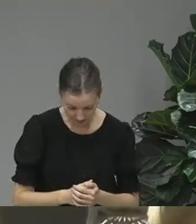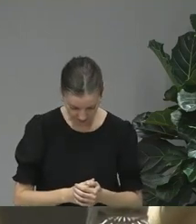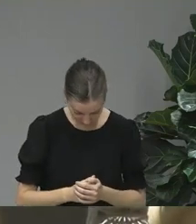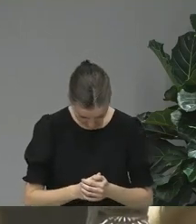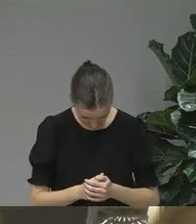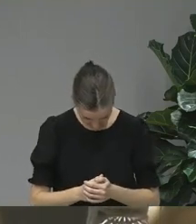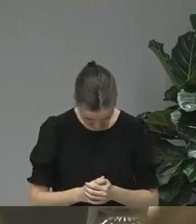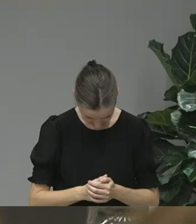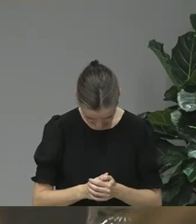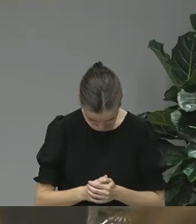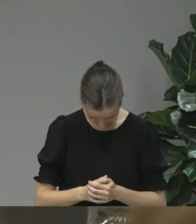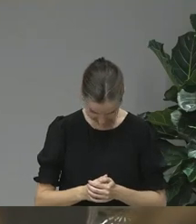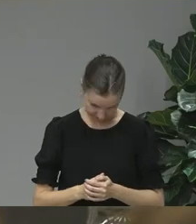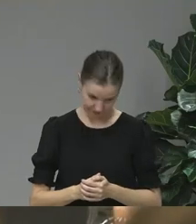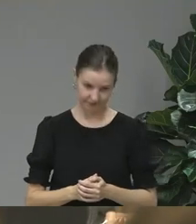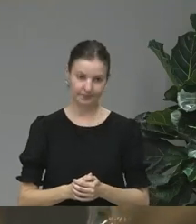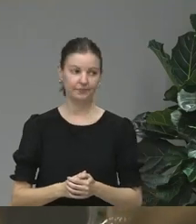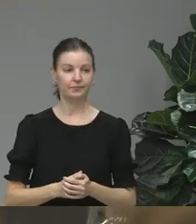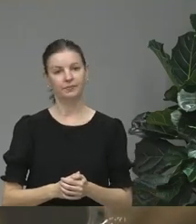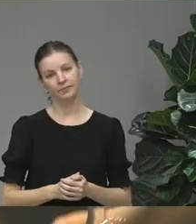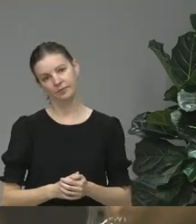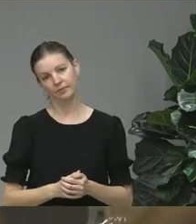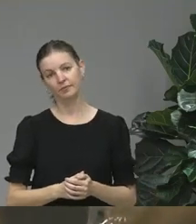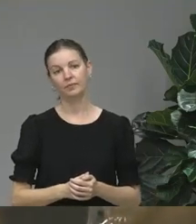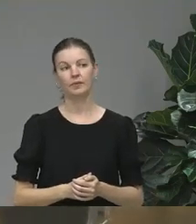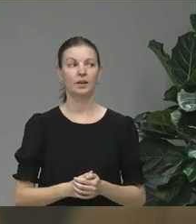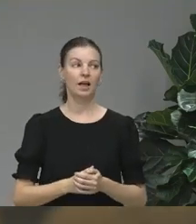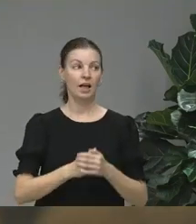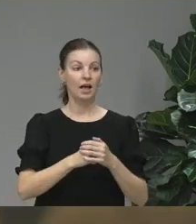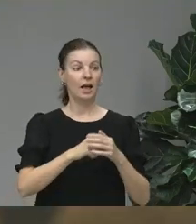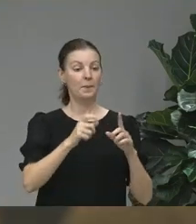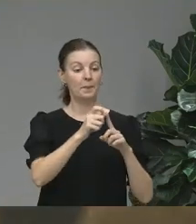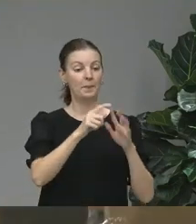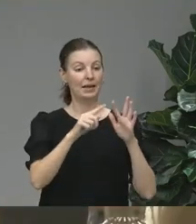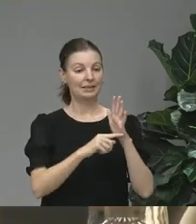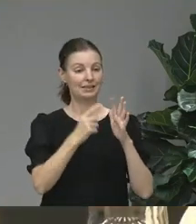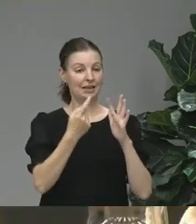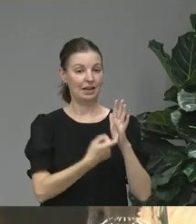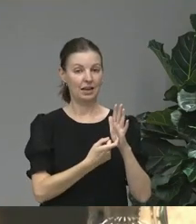your reflection on how the Queensland, Victorian and the ACT,